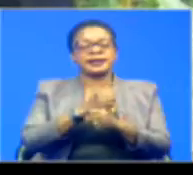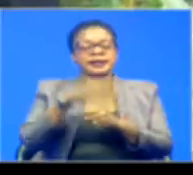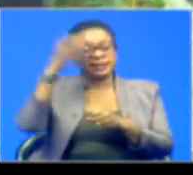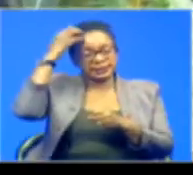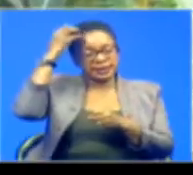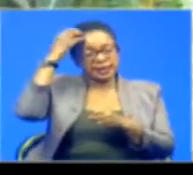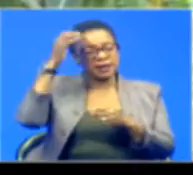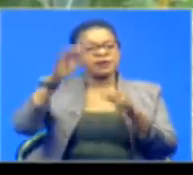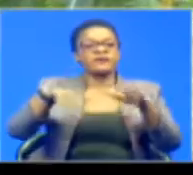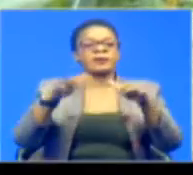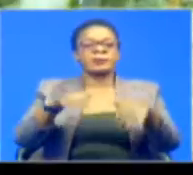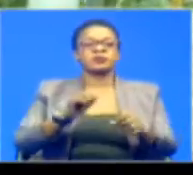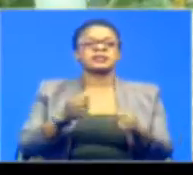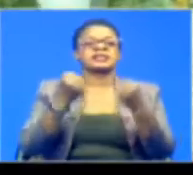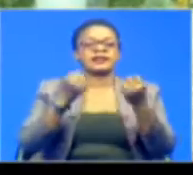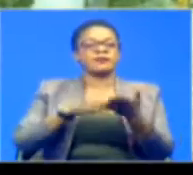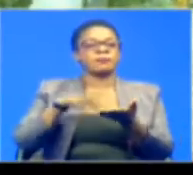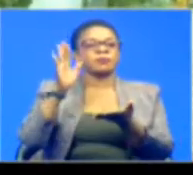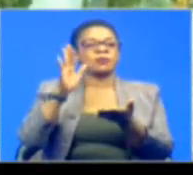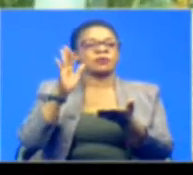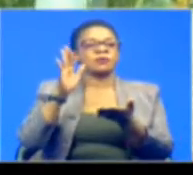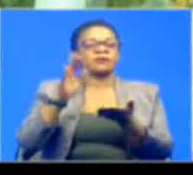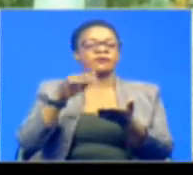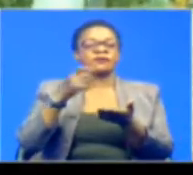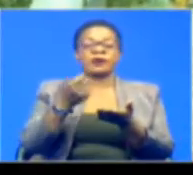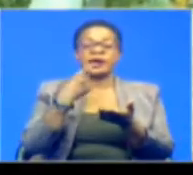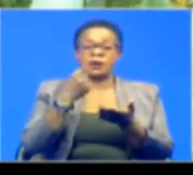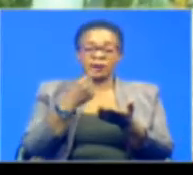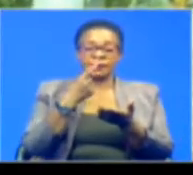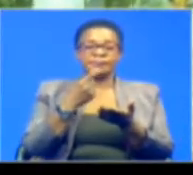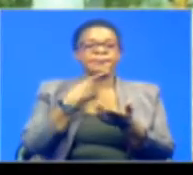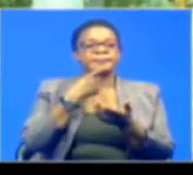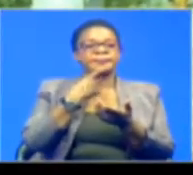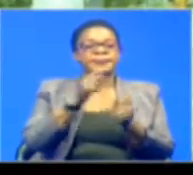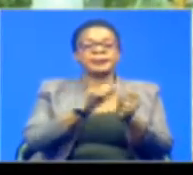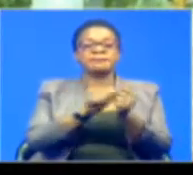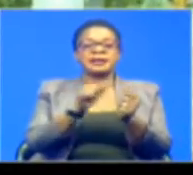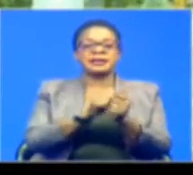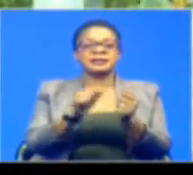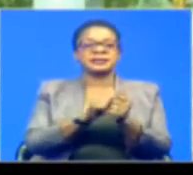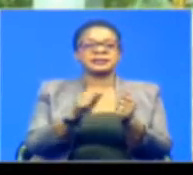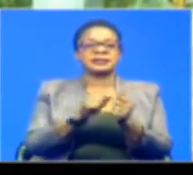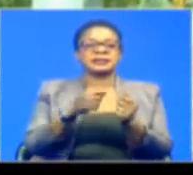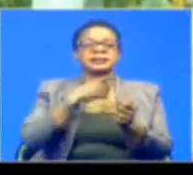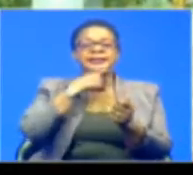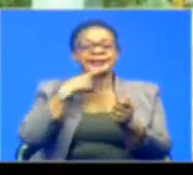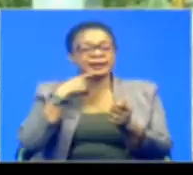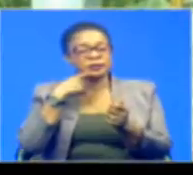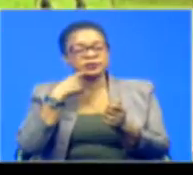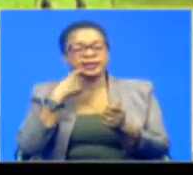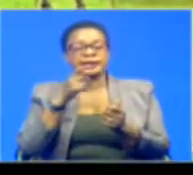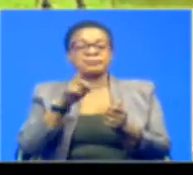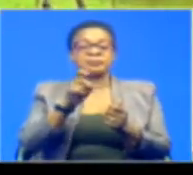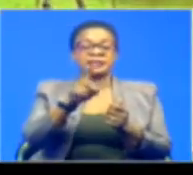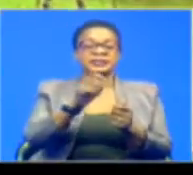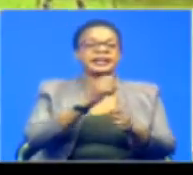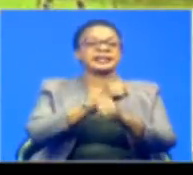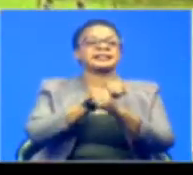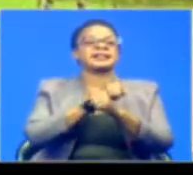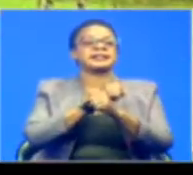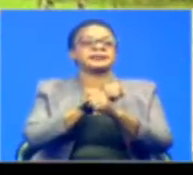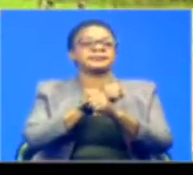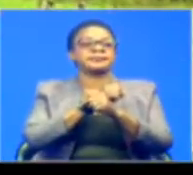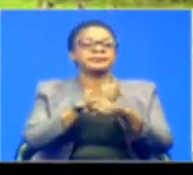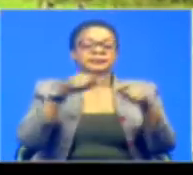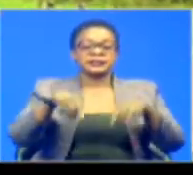will save more in terms of pesticides since the maize produced is drought and pest resistant. Like this year